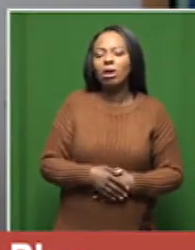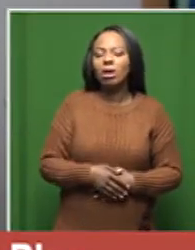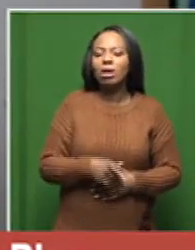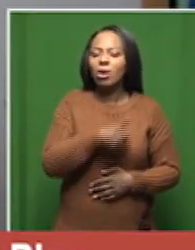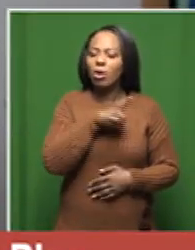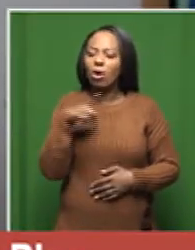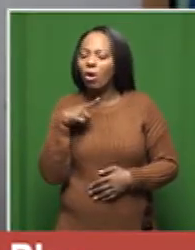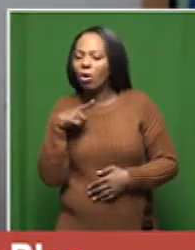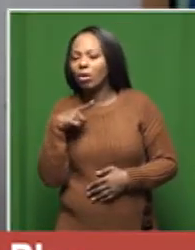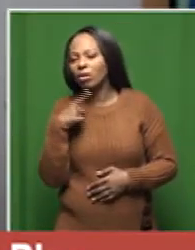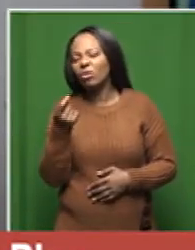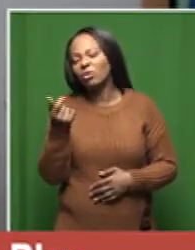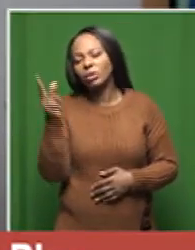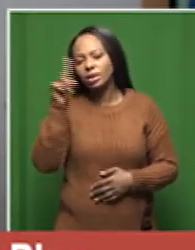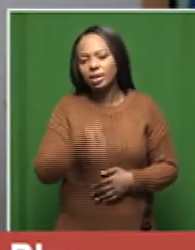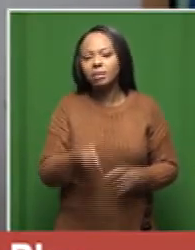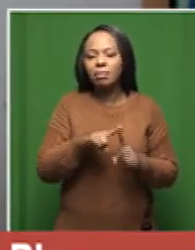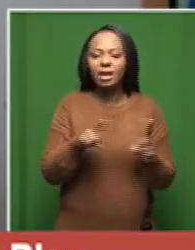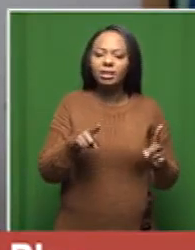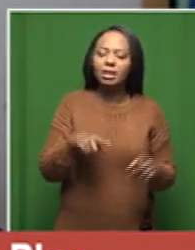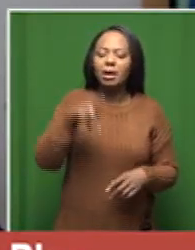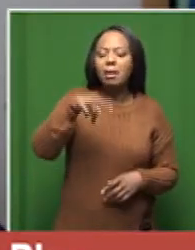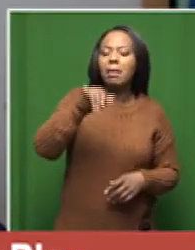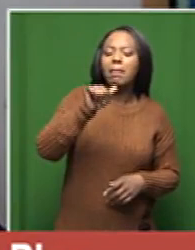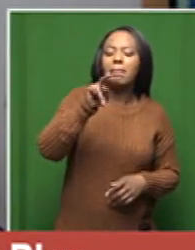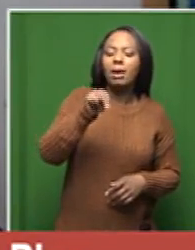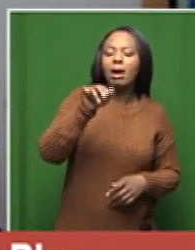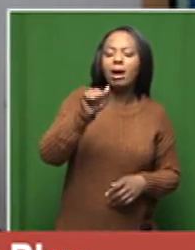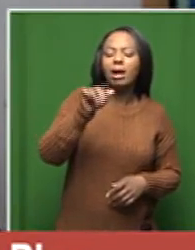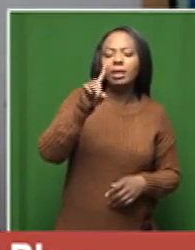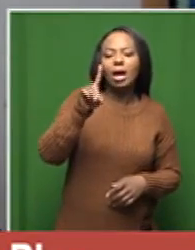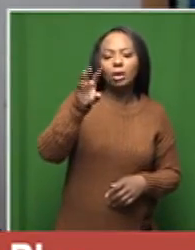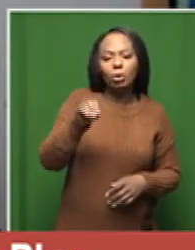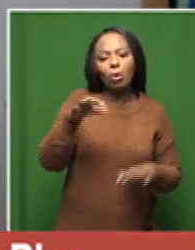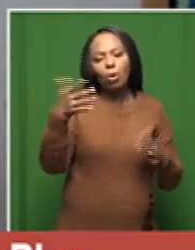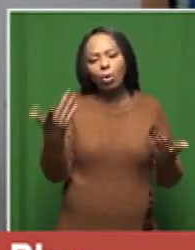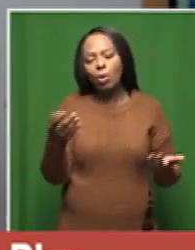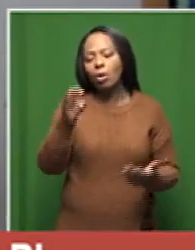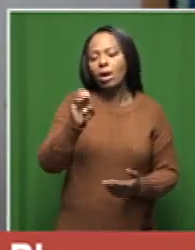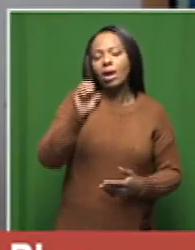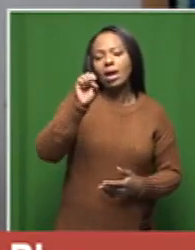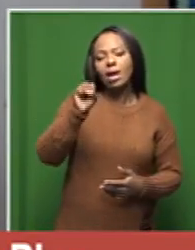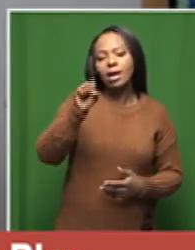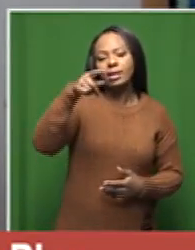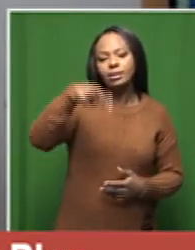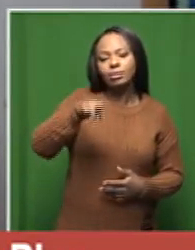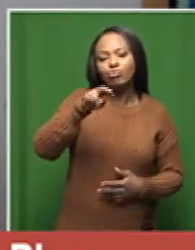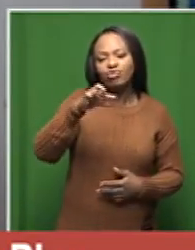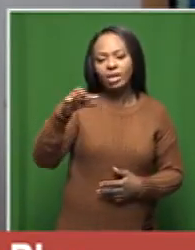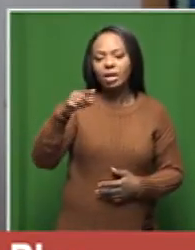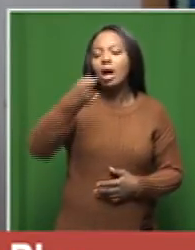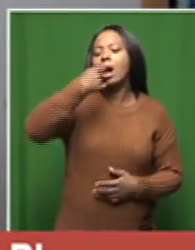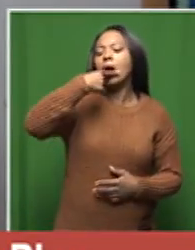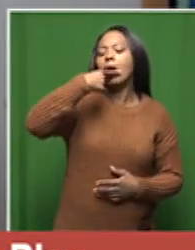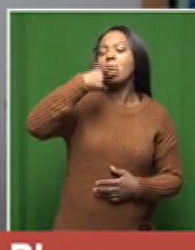But, with the ordinary Panado or aspirin, that can probably kind of, take care of that. So those are probably the